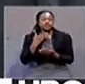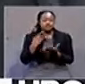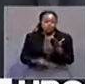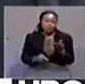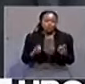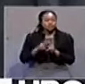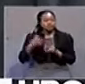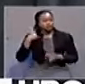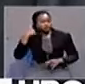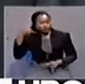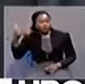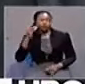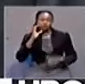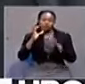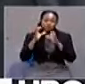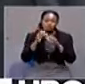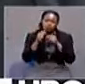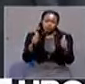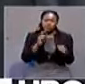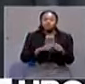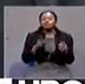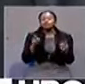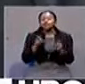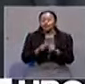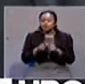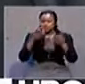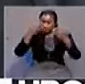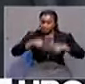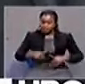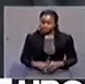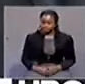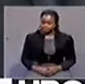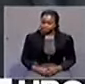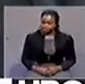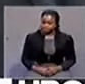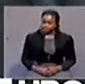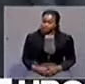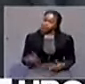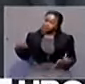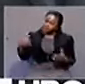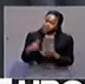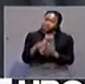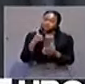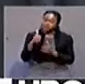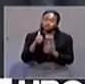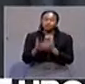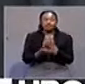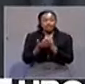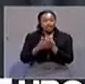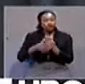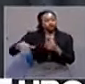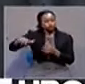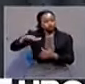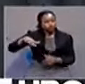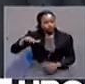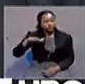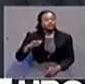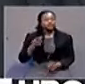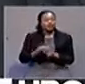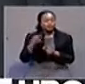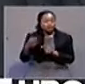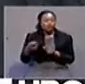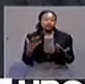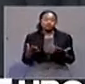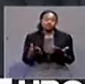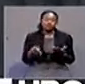phone and late in the night. He has also taken care of that province, and he has made for the